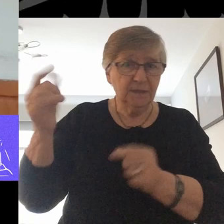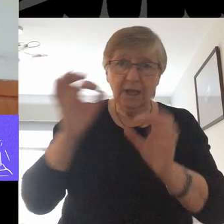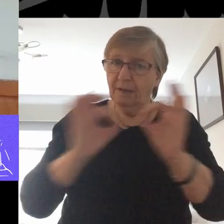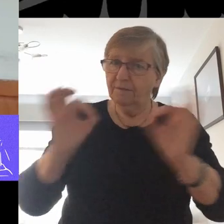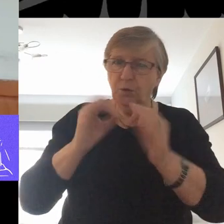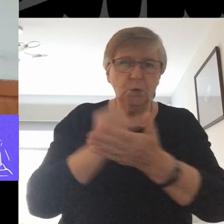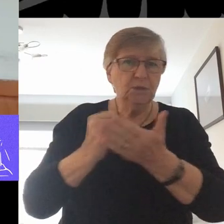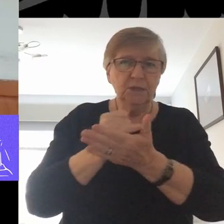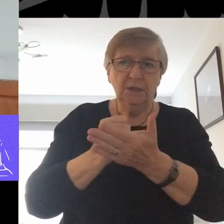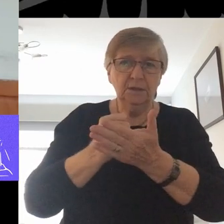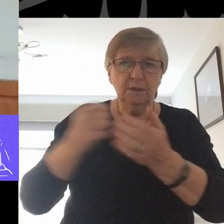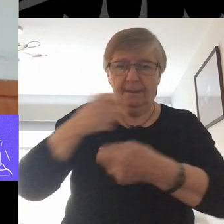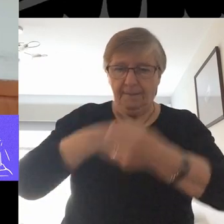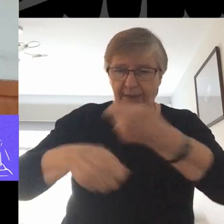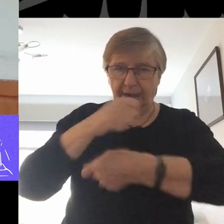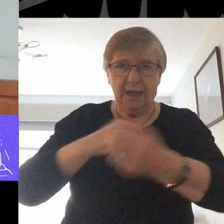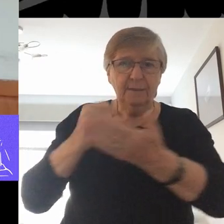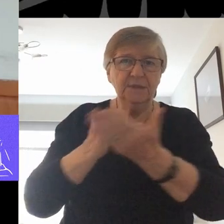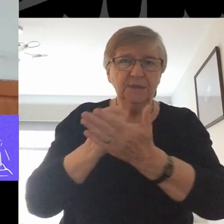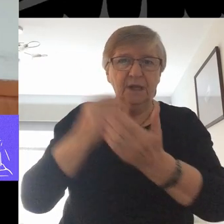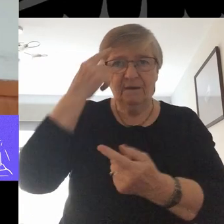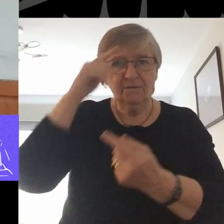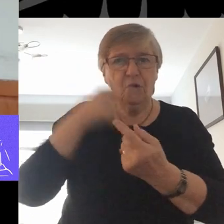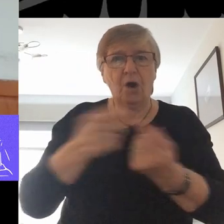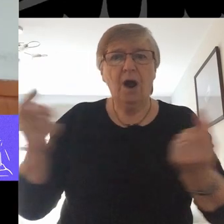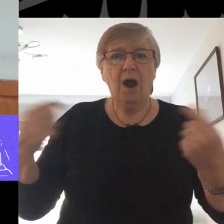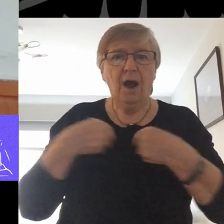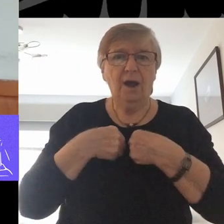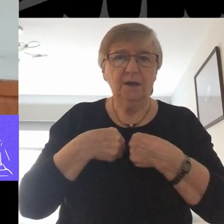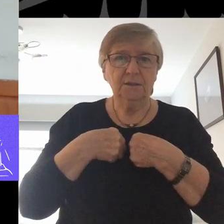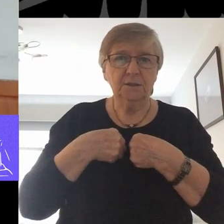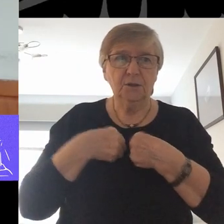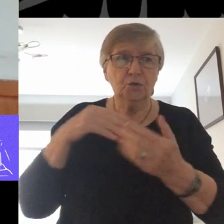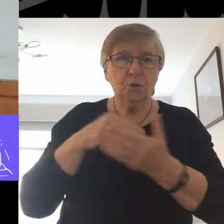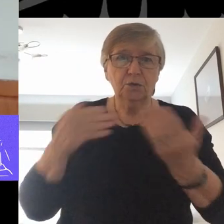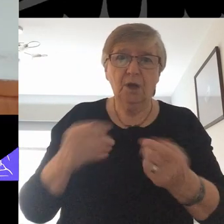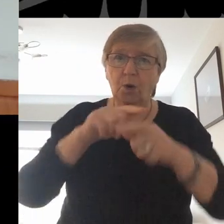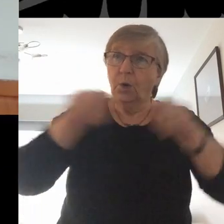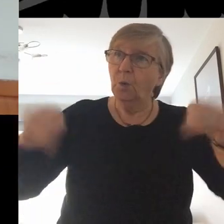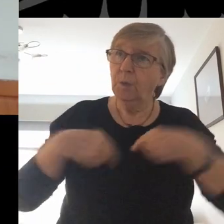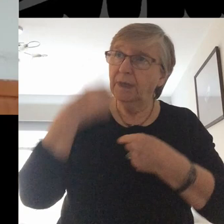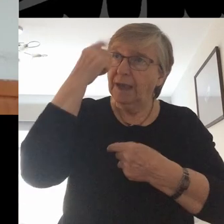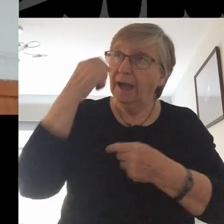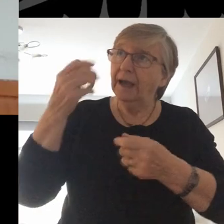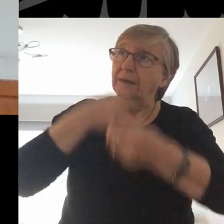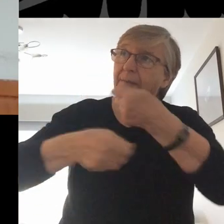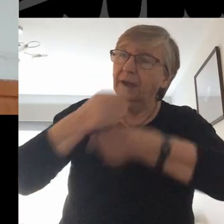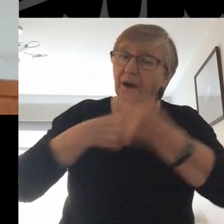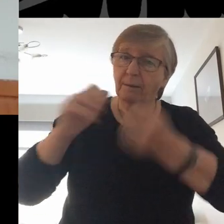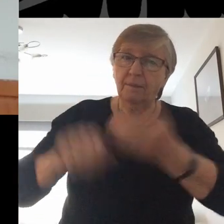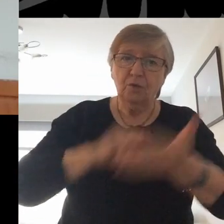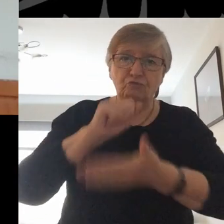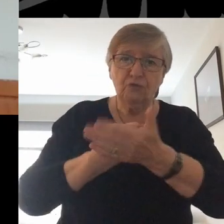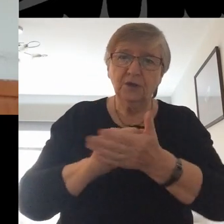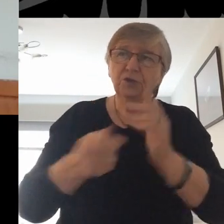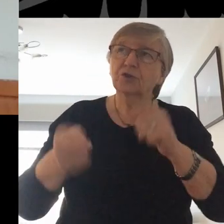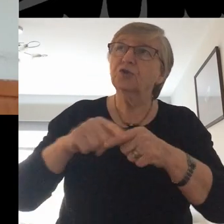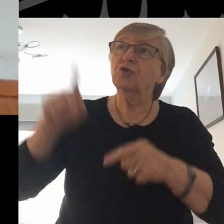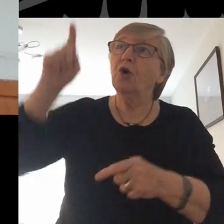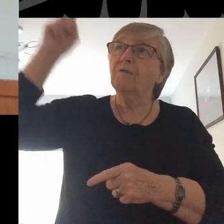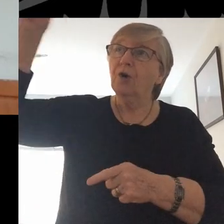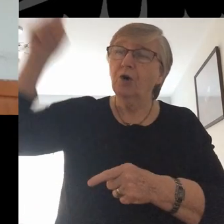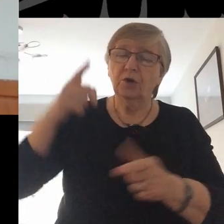us, so that in him we might become the righteousness of God. Amen, and may the